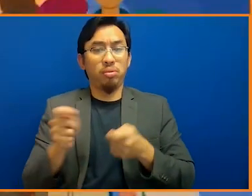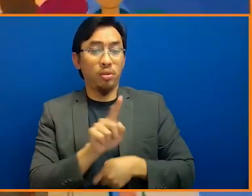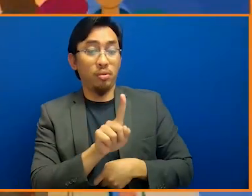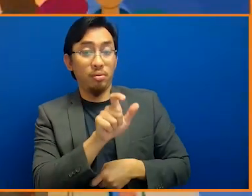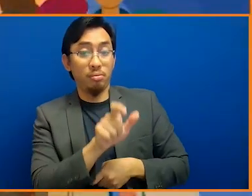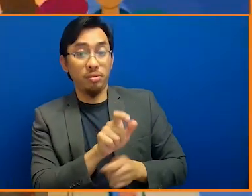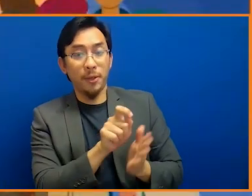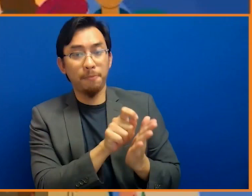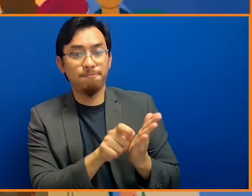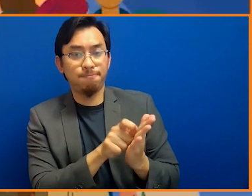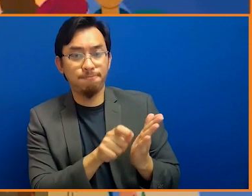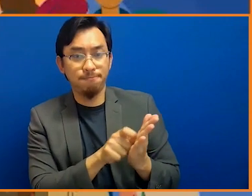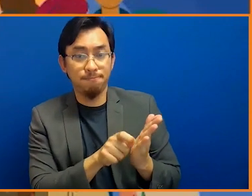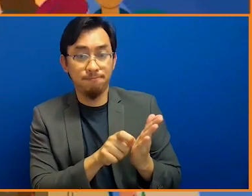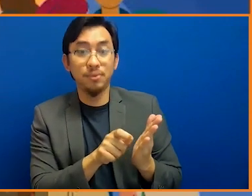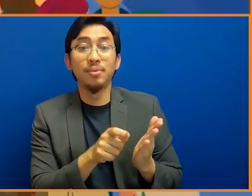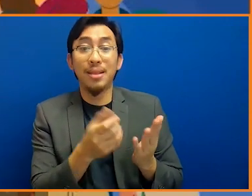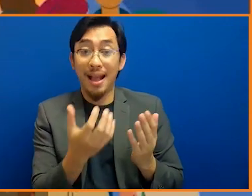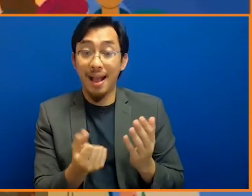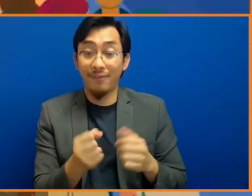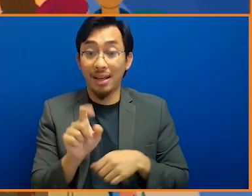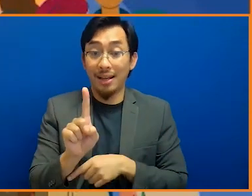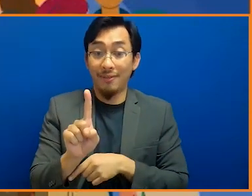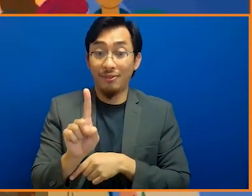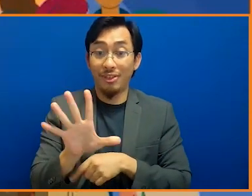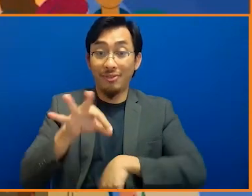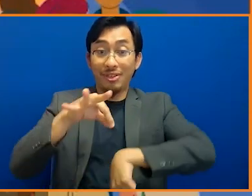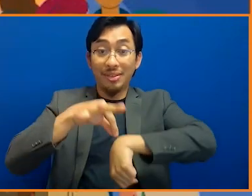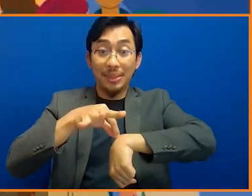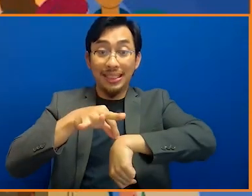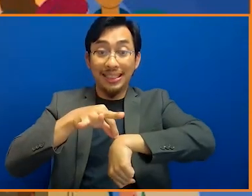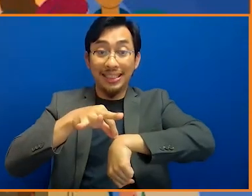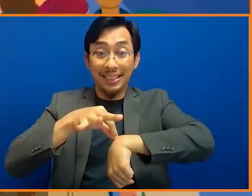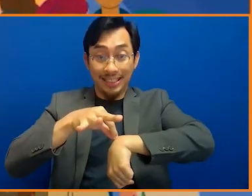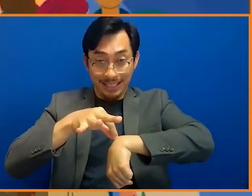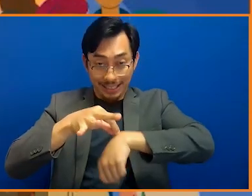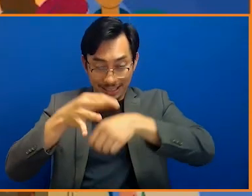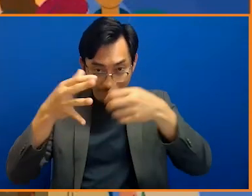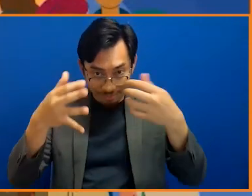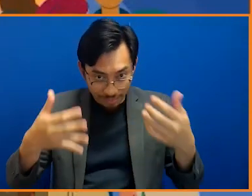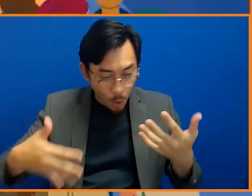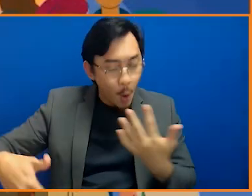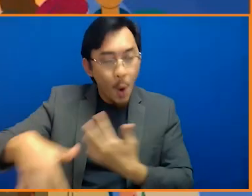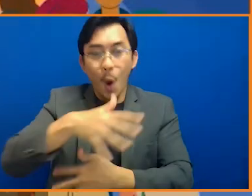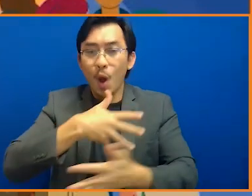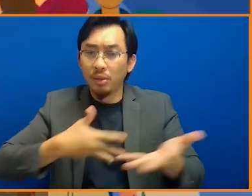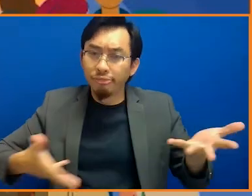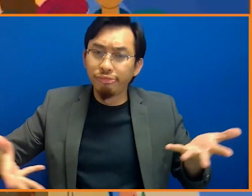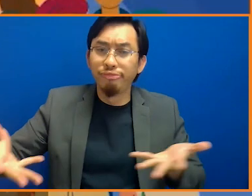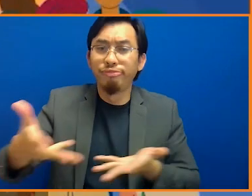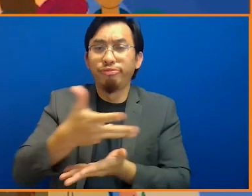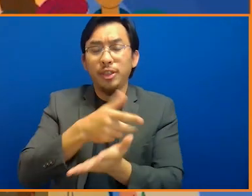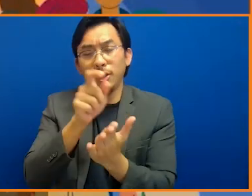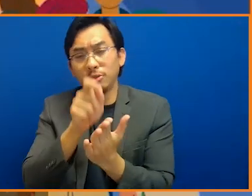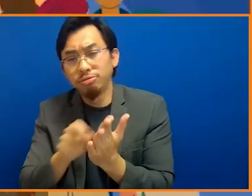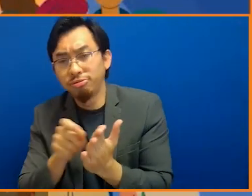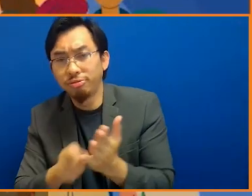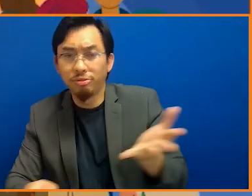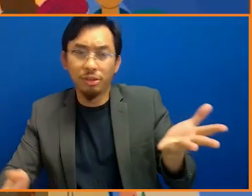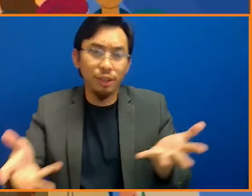note taker. You will have about 15 minutes to finish all the discussion and the